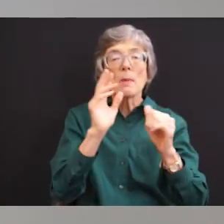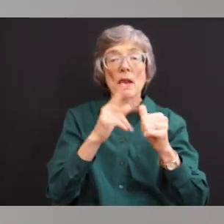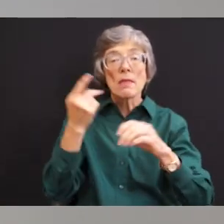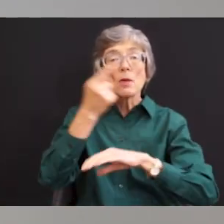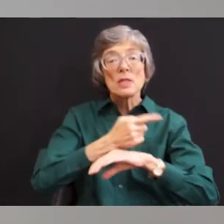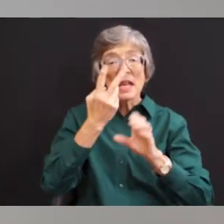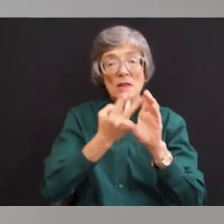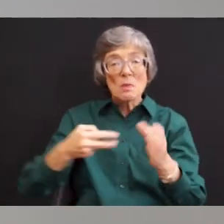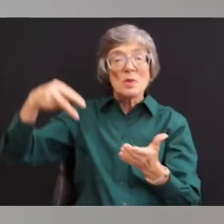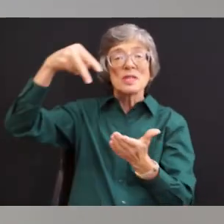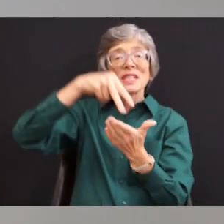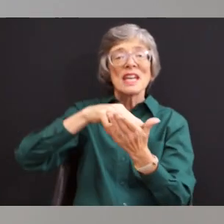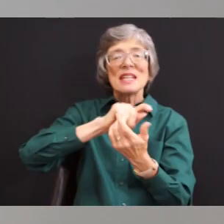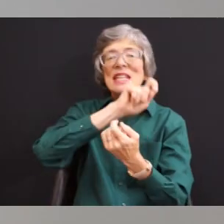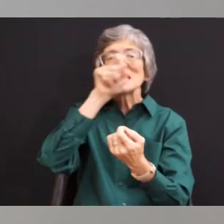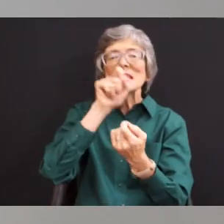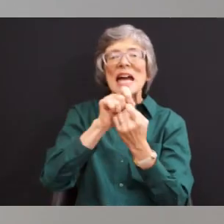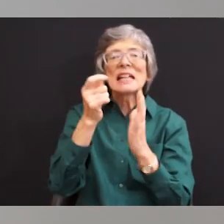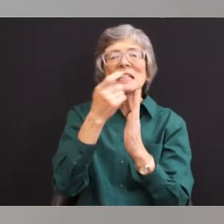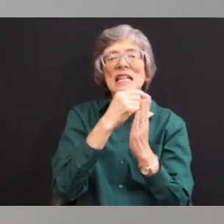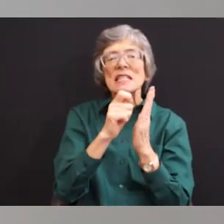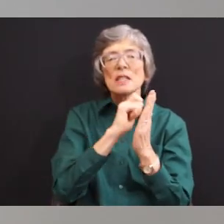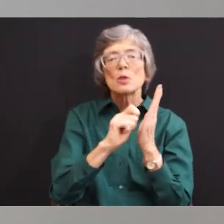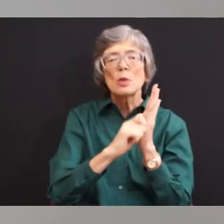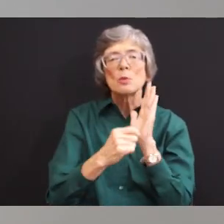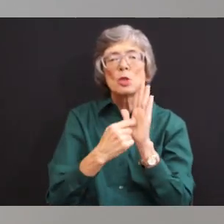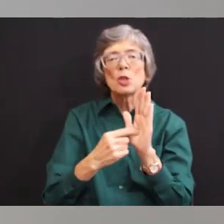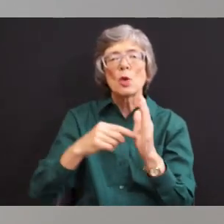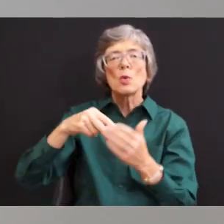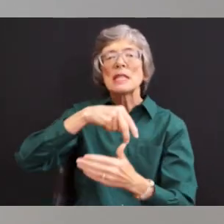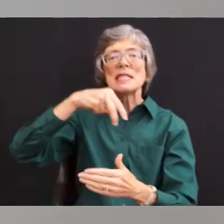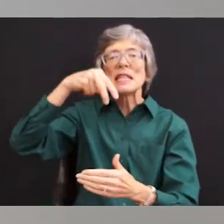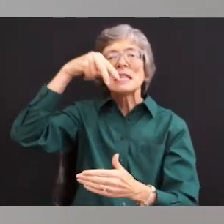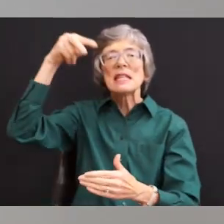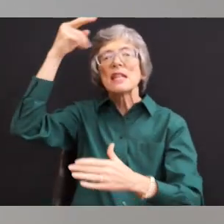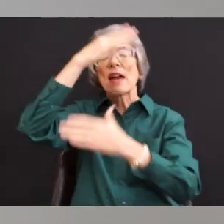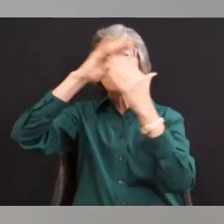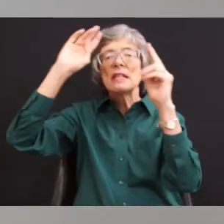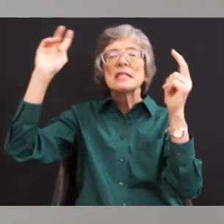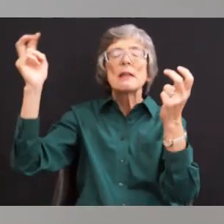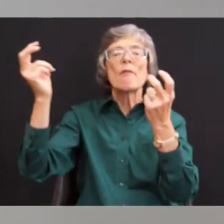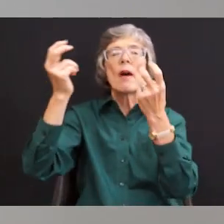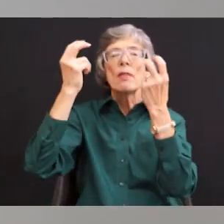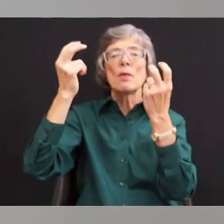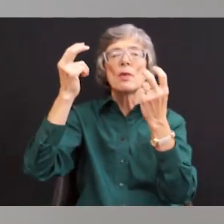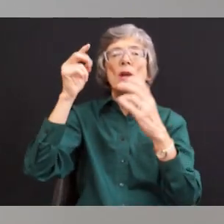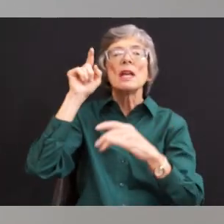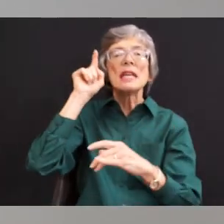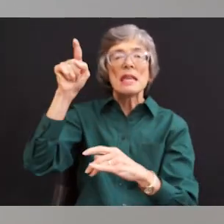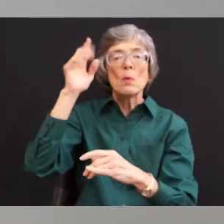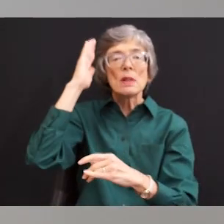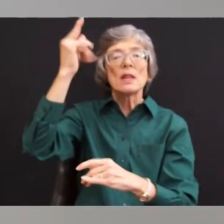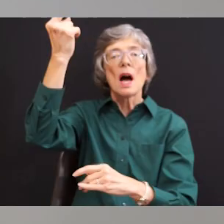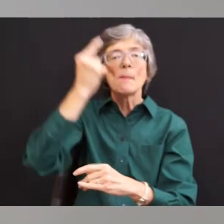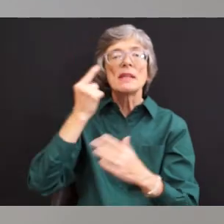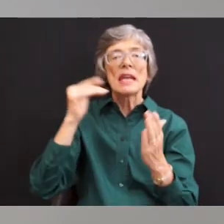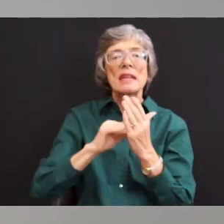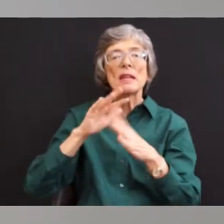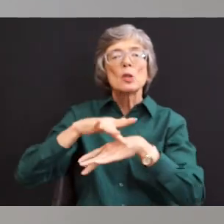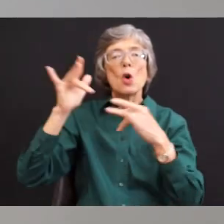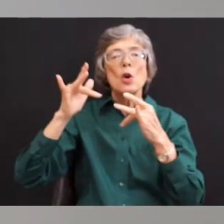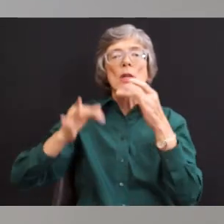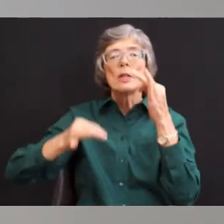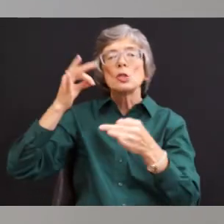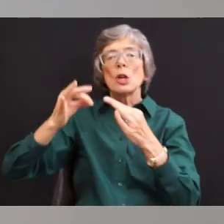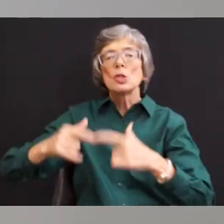in accordance with the Scriptures. He ascended into heaven and is seated at the right hand of the Father. He will come again in glory to judge the